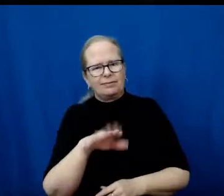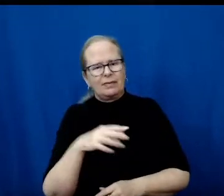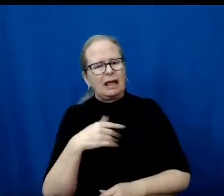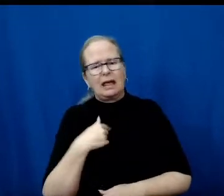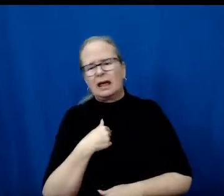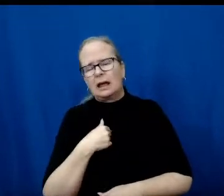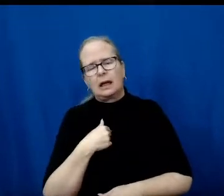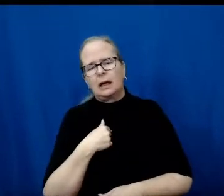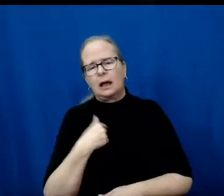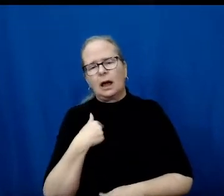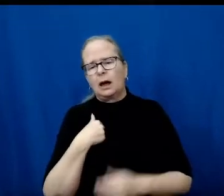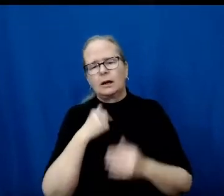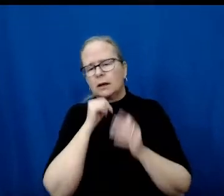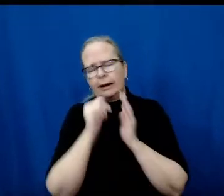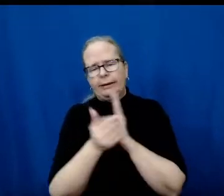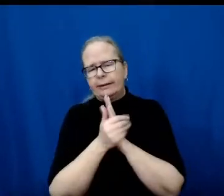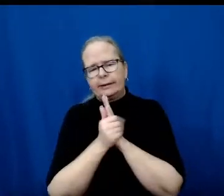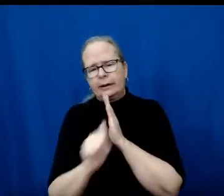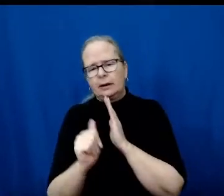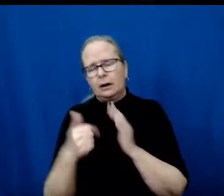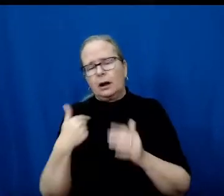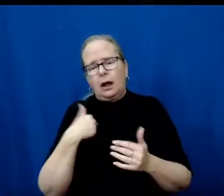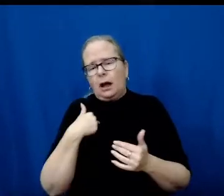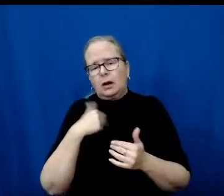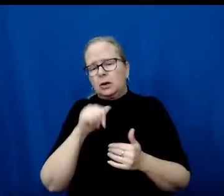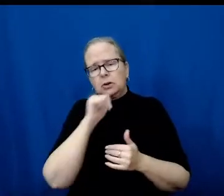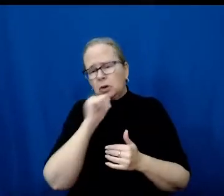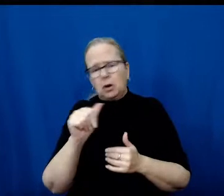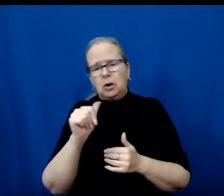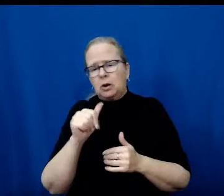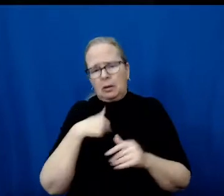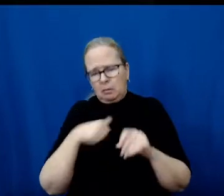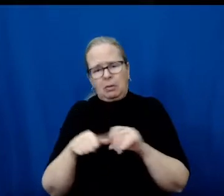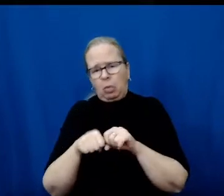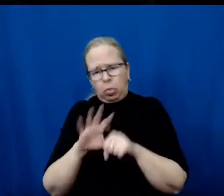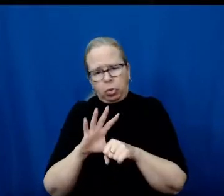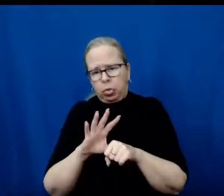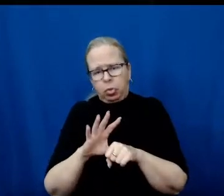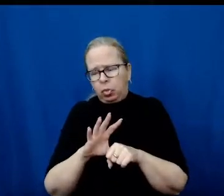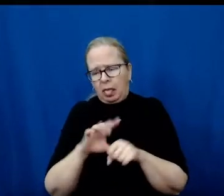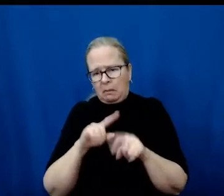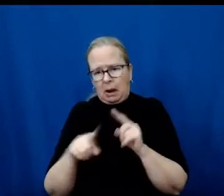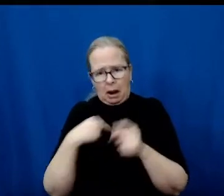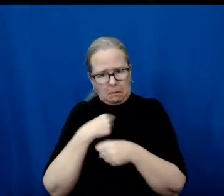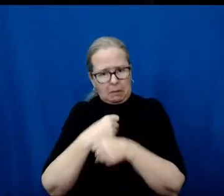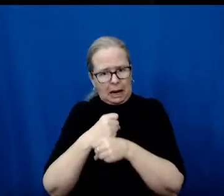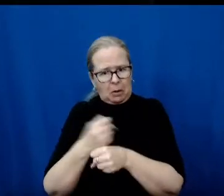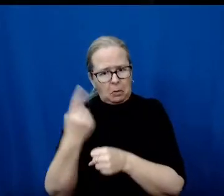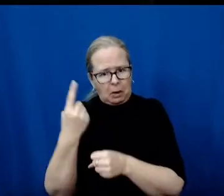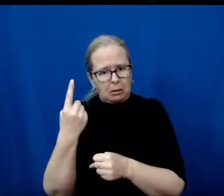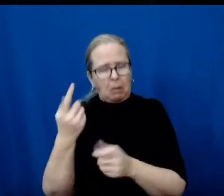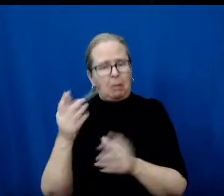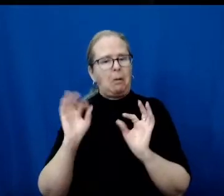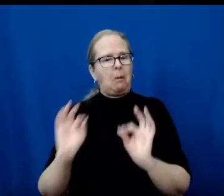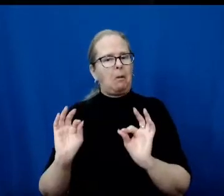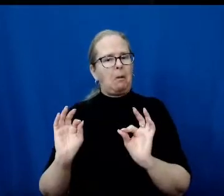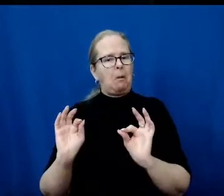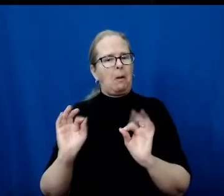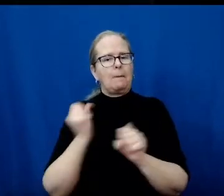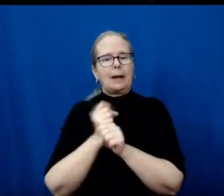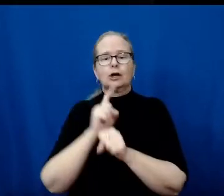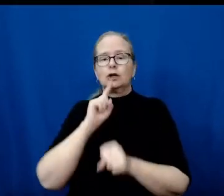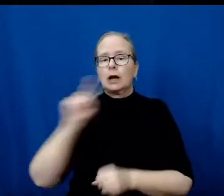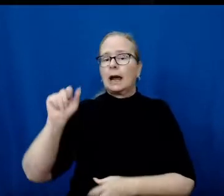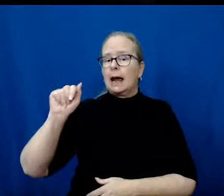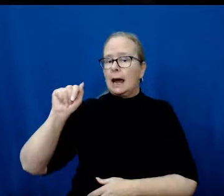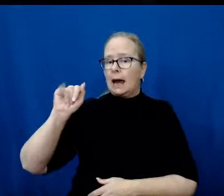it's just pretty simple. You just have to make sure that the arrows on the filters are going the right way and the air is coming out of it. And it's once you put it together,